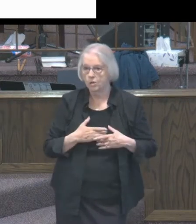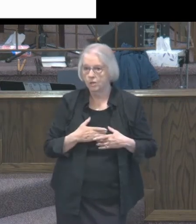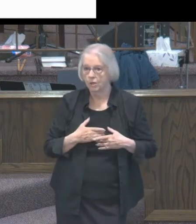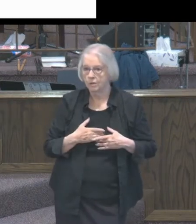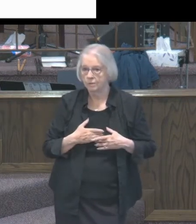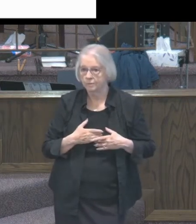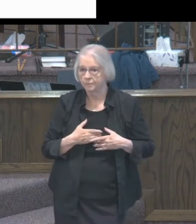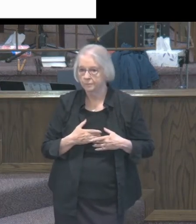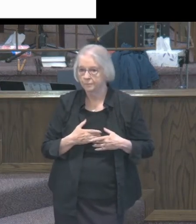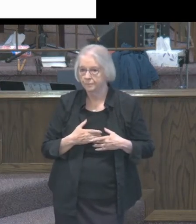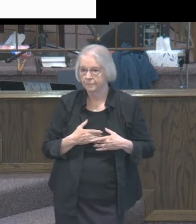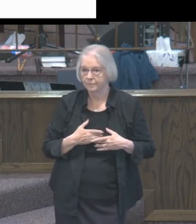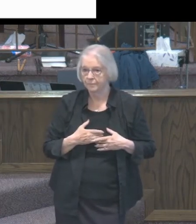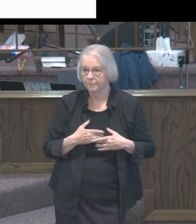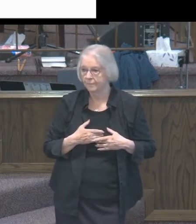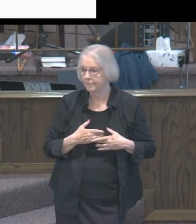the heart.